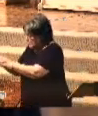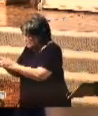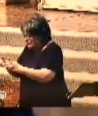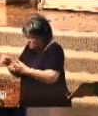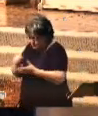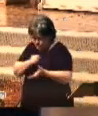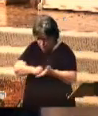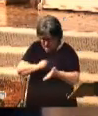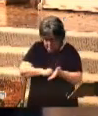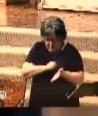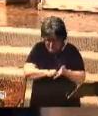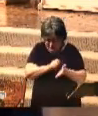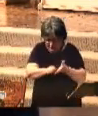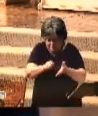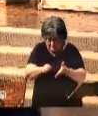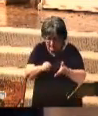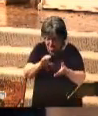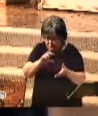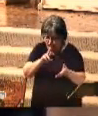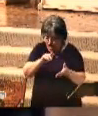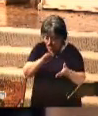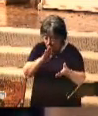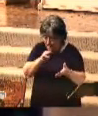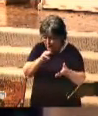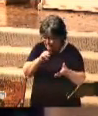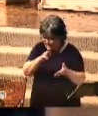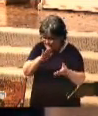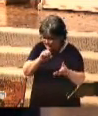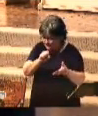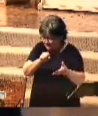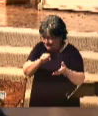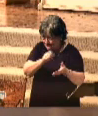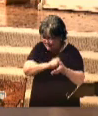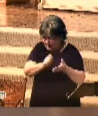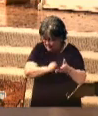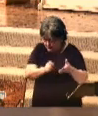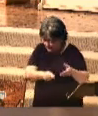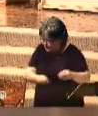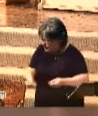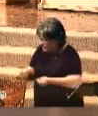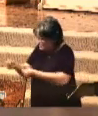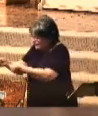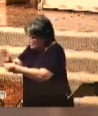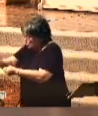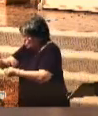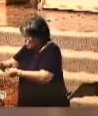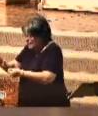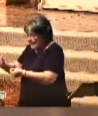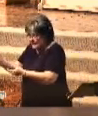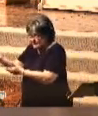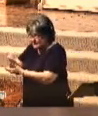scrape off some crumbs off the cake tray and you bring him the crumbs.